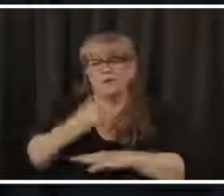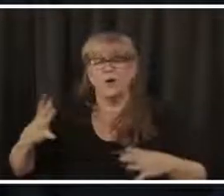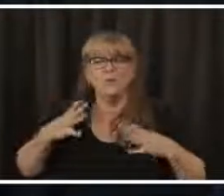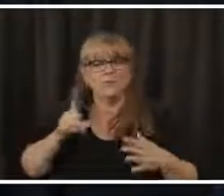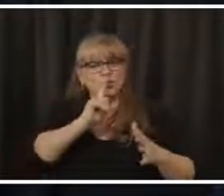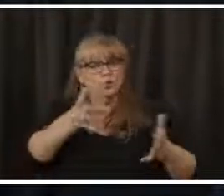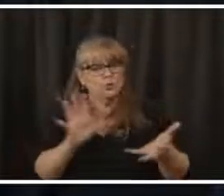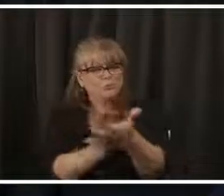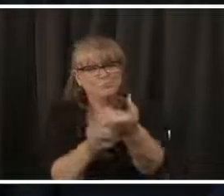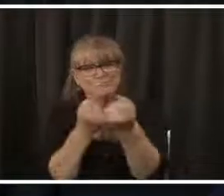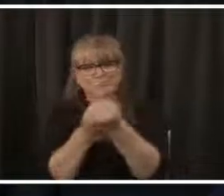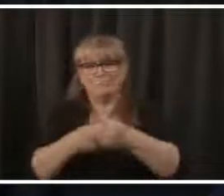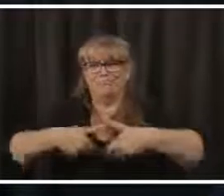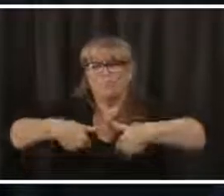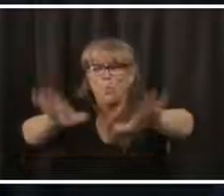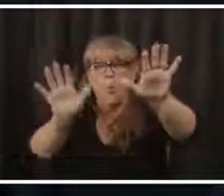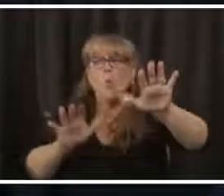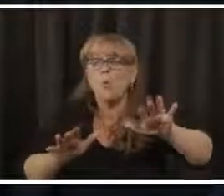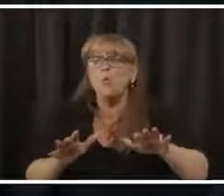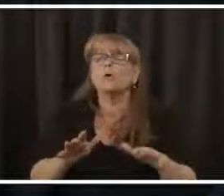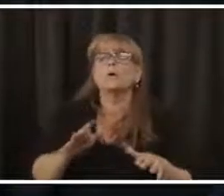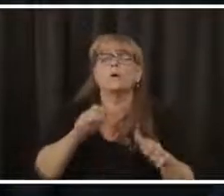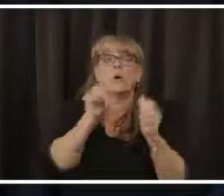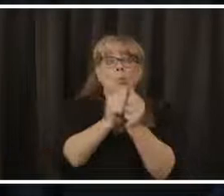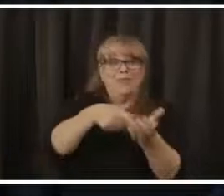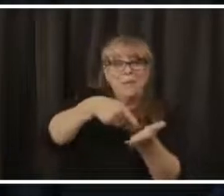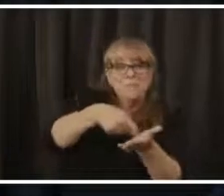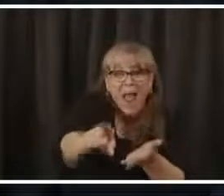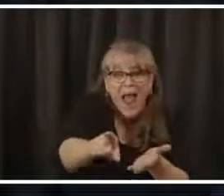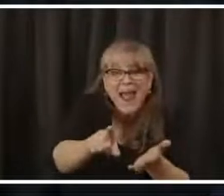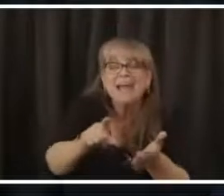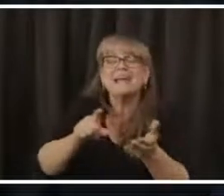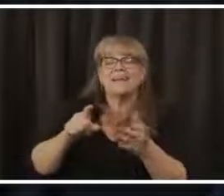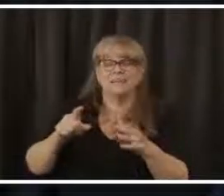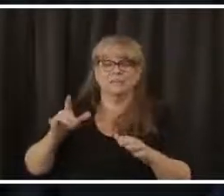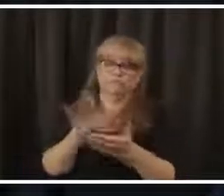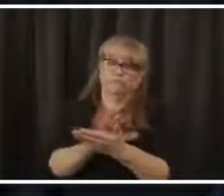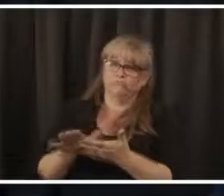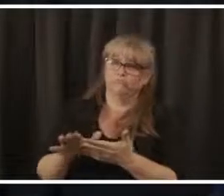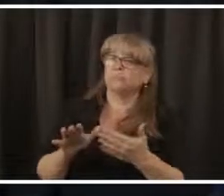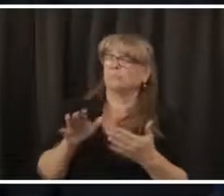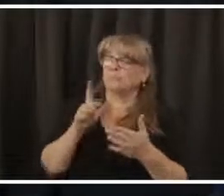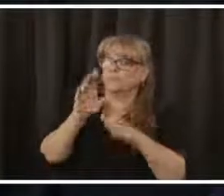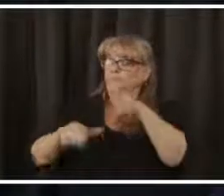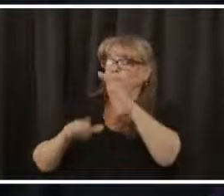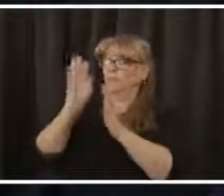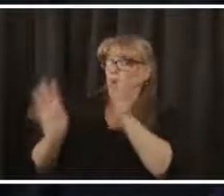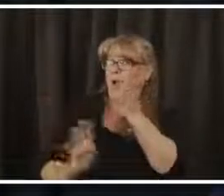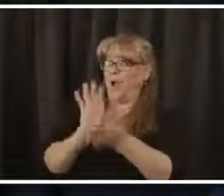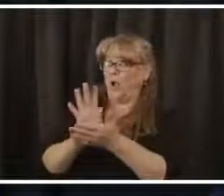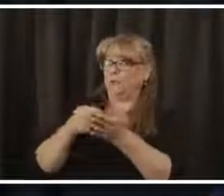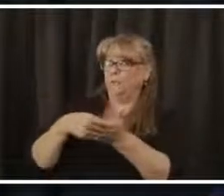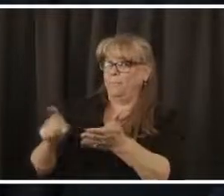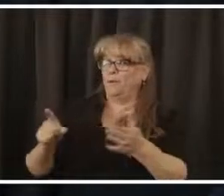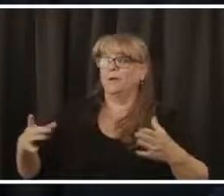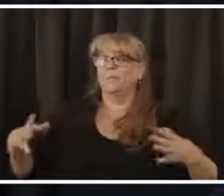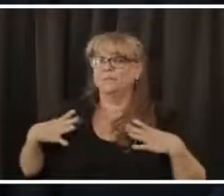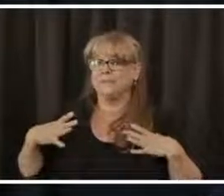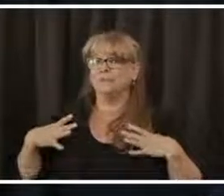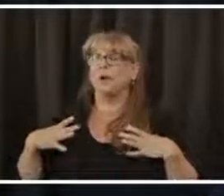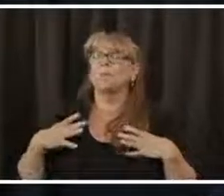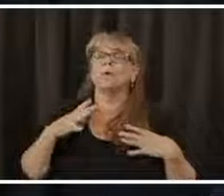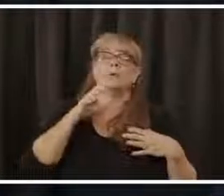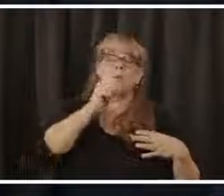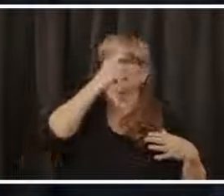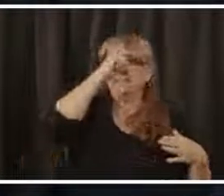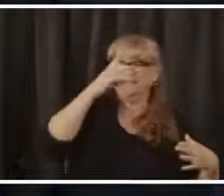that people are on the clock while they're getting it. But you have the right to take 4 hours of paid time off or sick leave to get the vaccine. And if